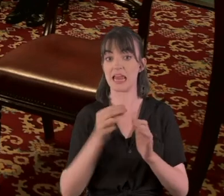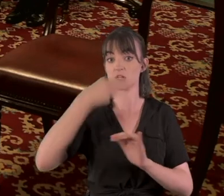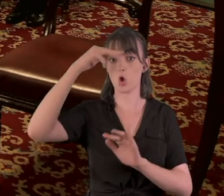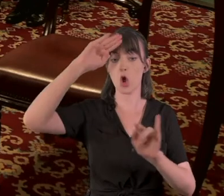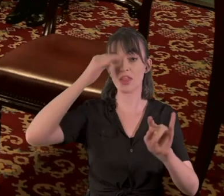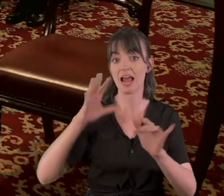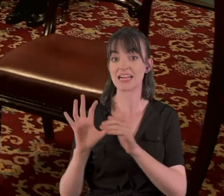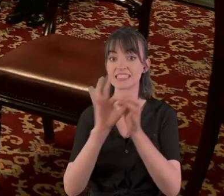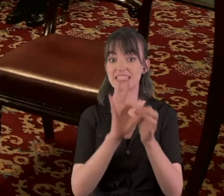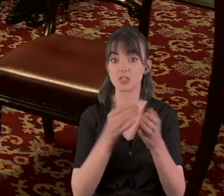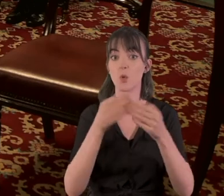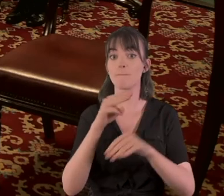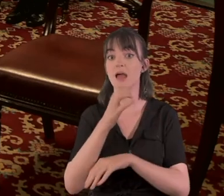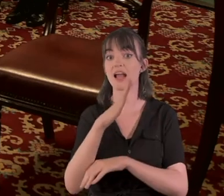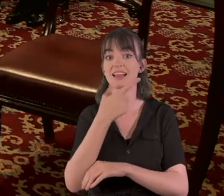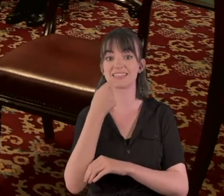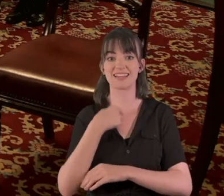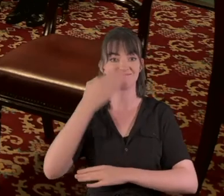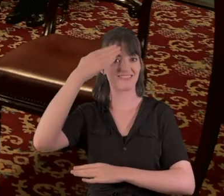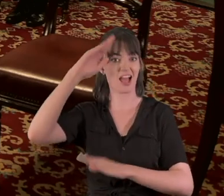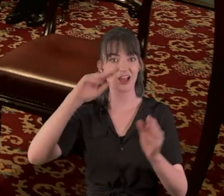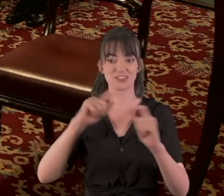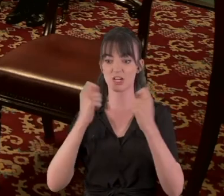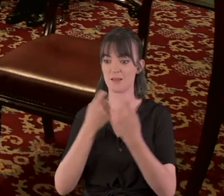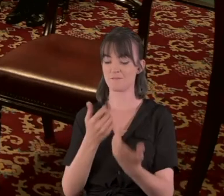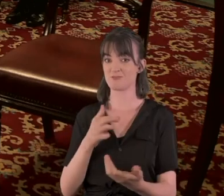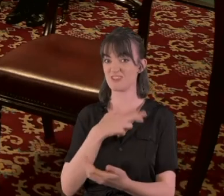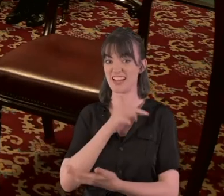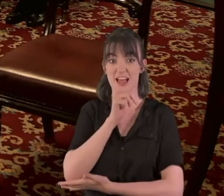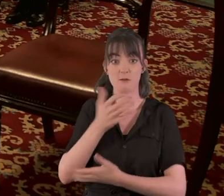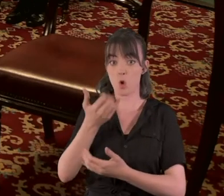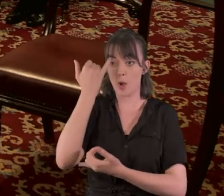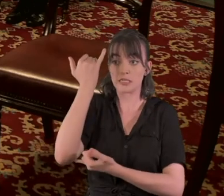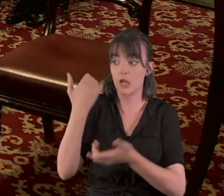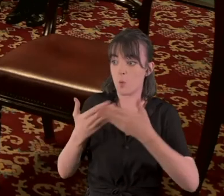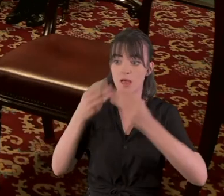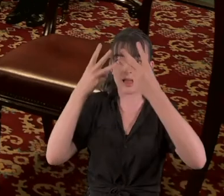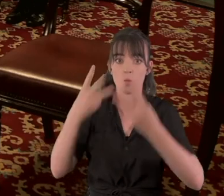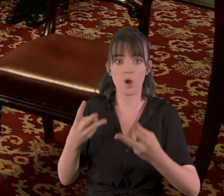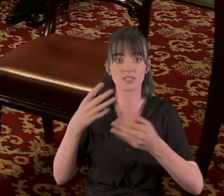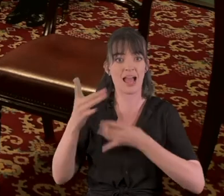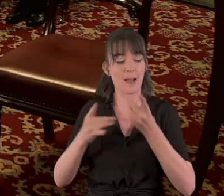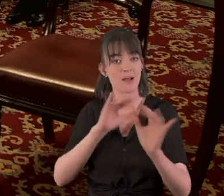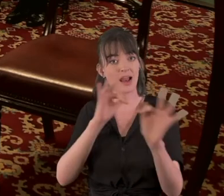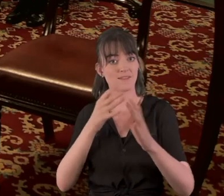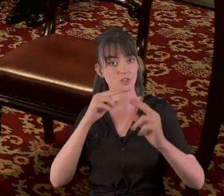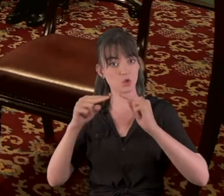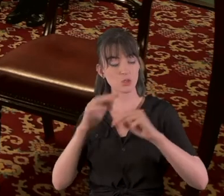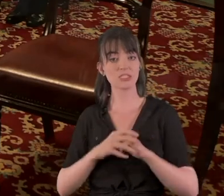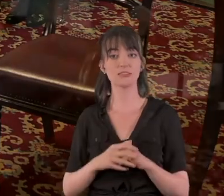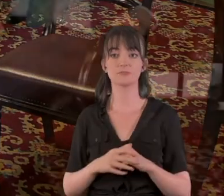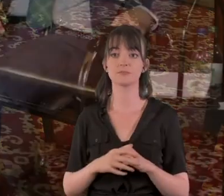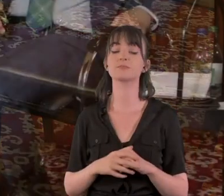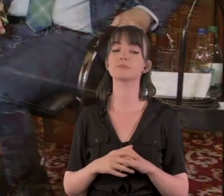about the Irish not really having an idea about what they wanted to come forth from the negotiations. And I think it